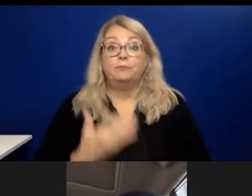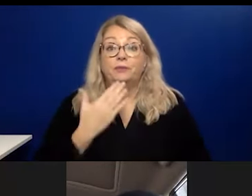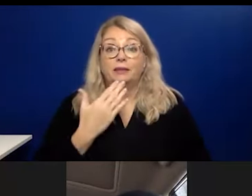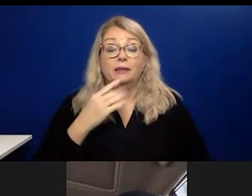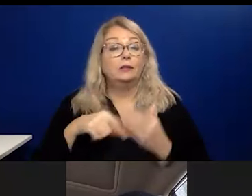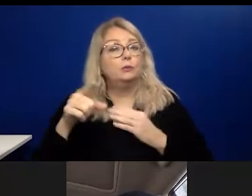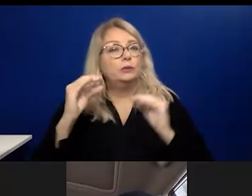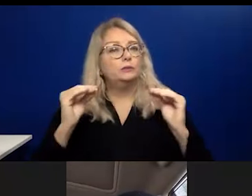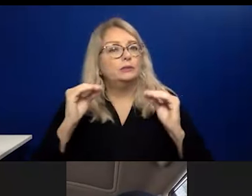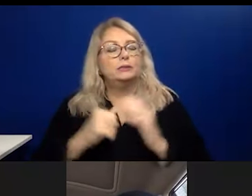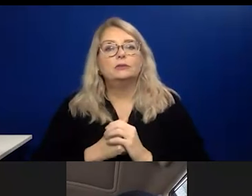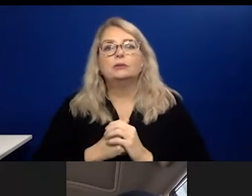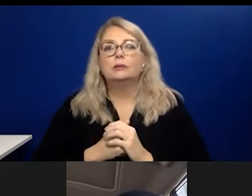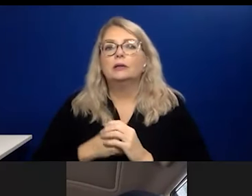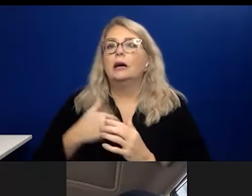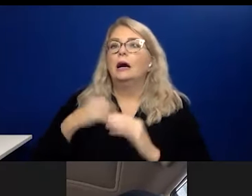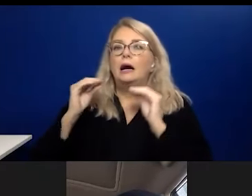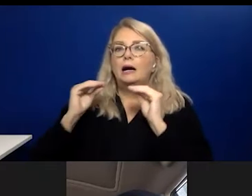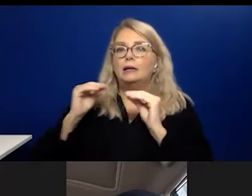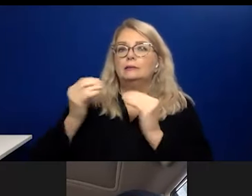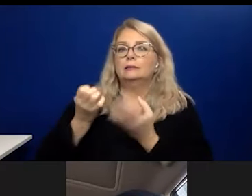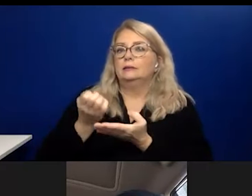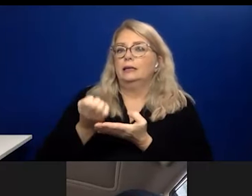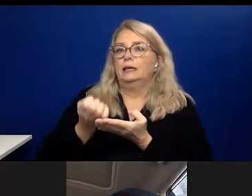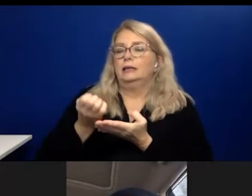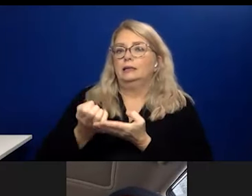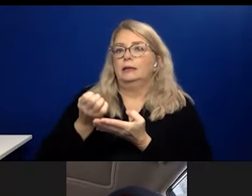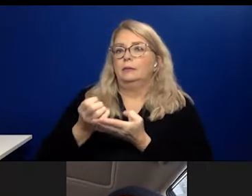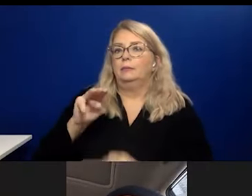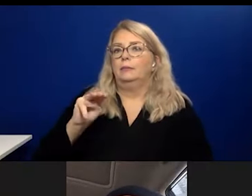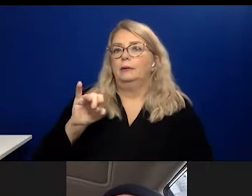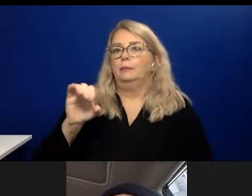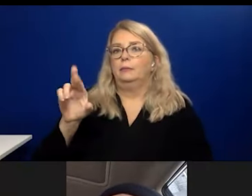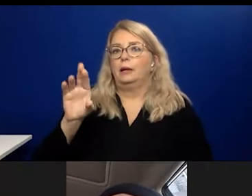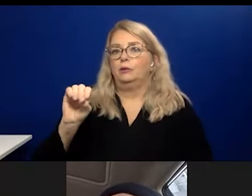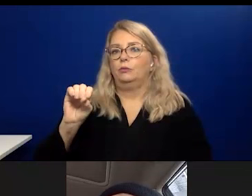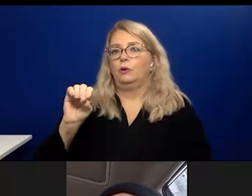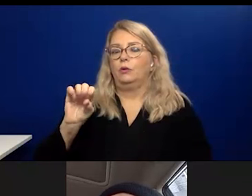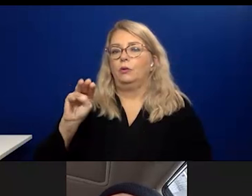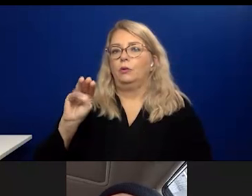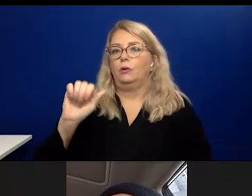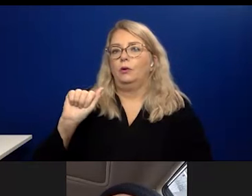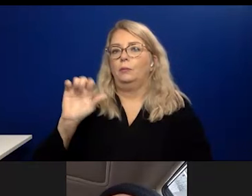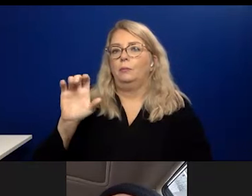teach? I'm teaching economics, microeconomics and microeconomics. Oh, okay.